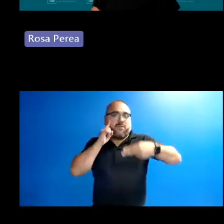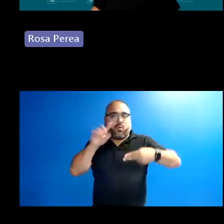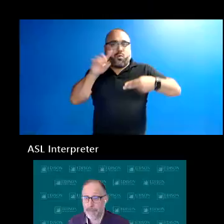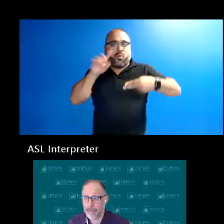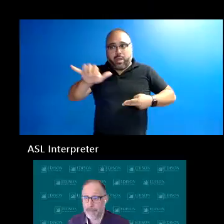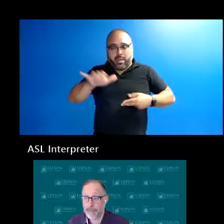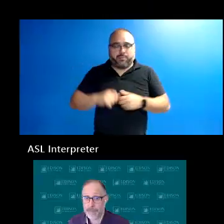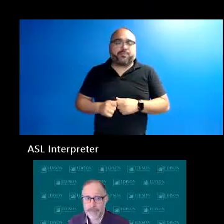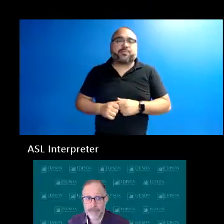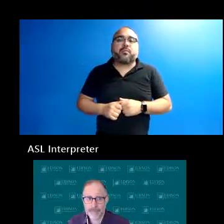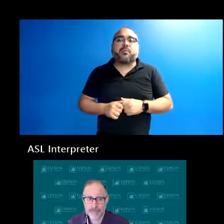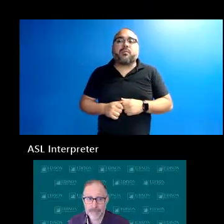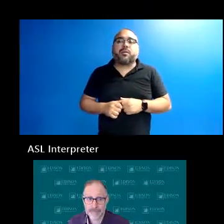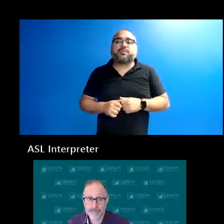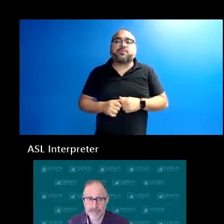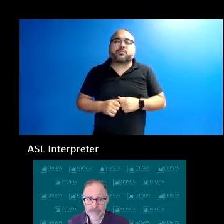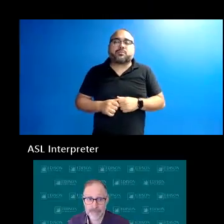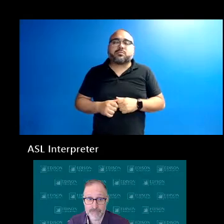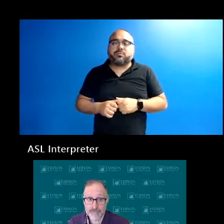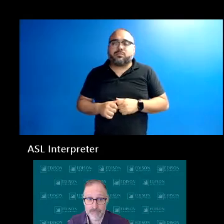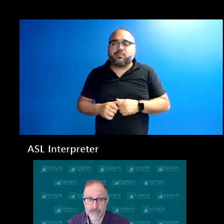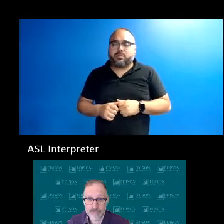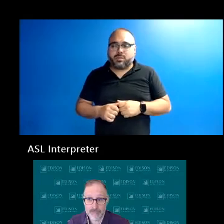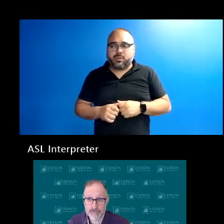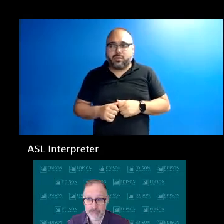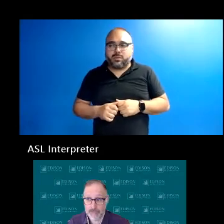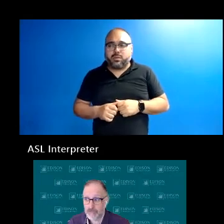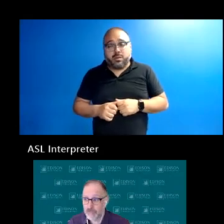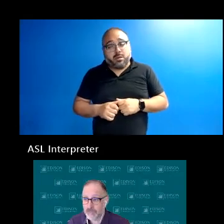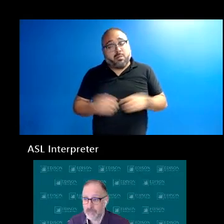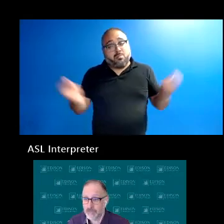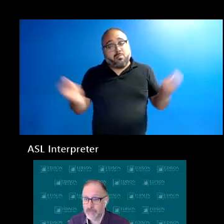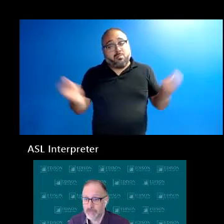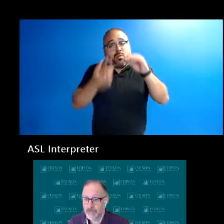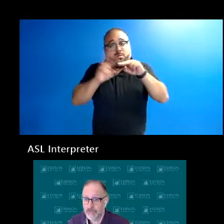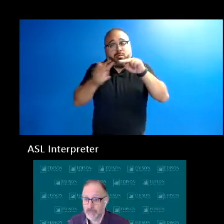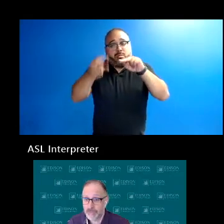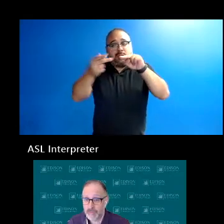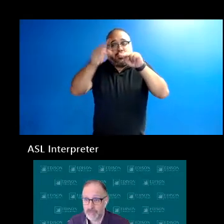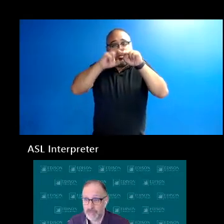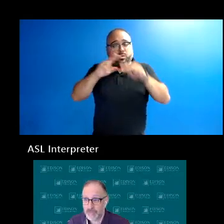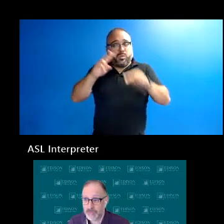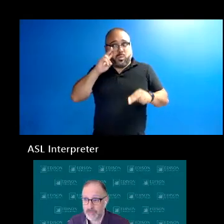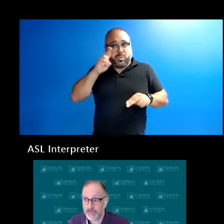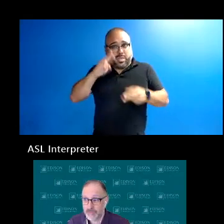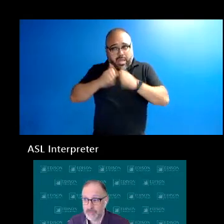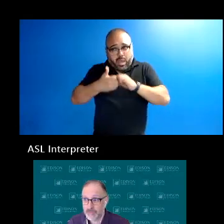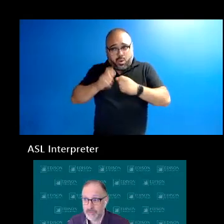there been numerous significant rate increases to fund the actions necessary to address the need